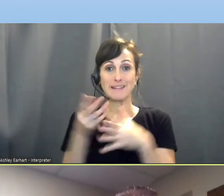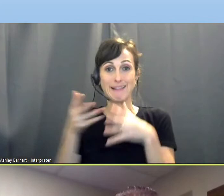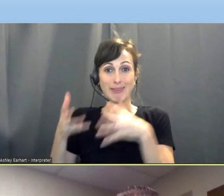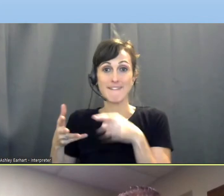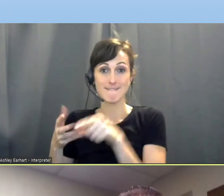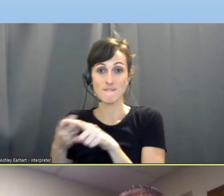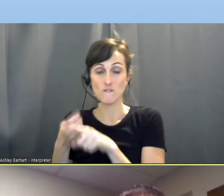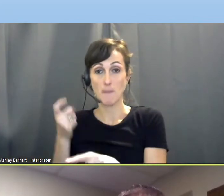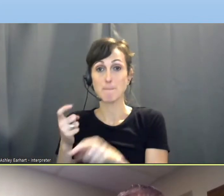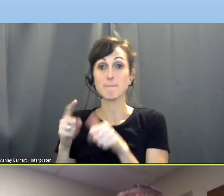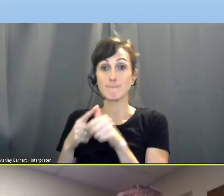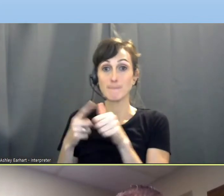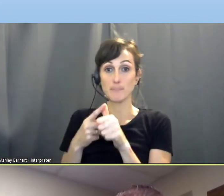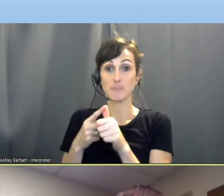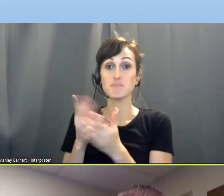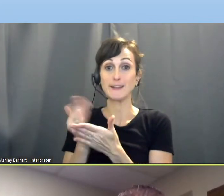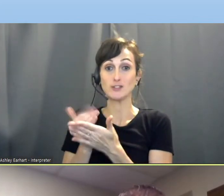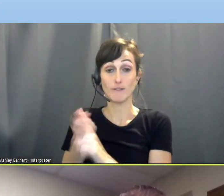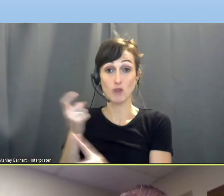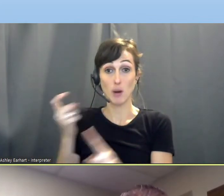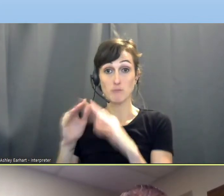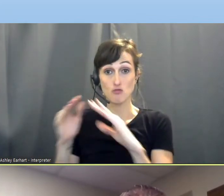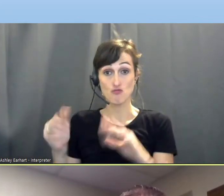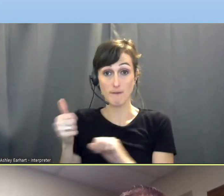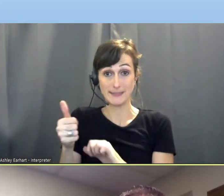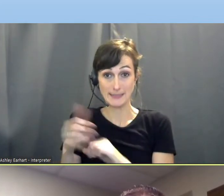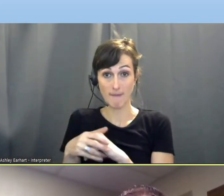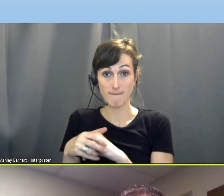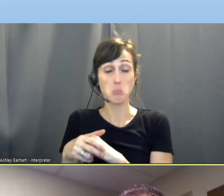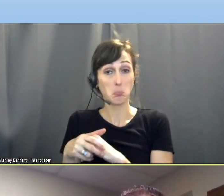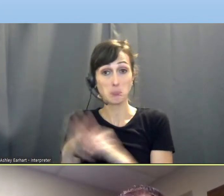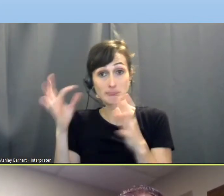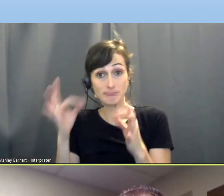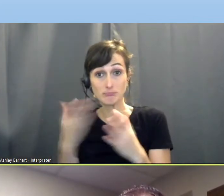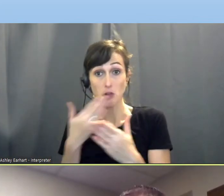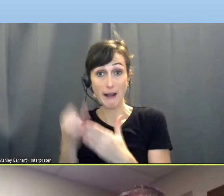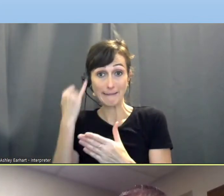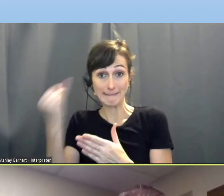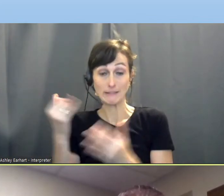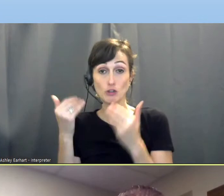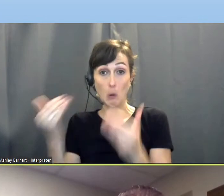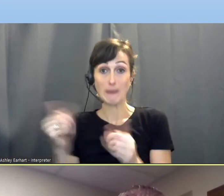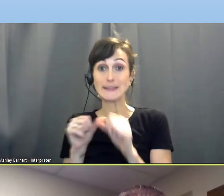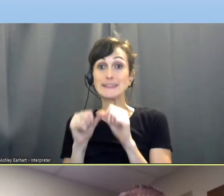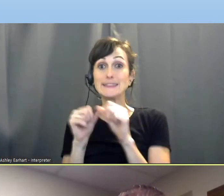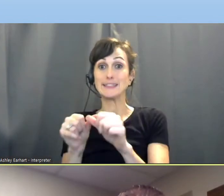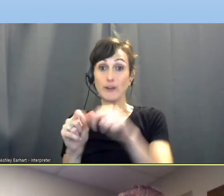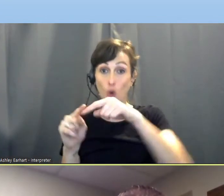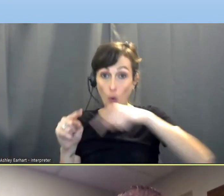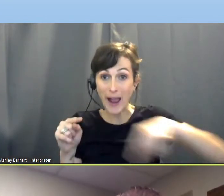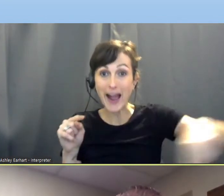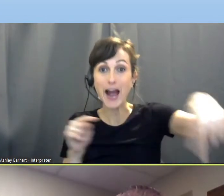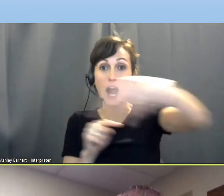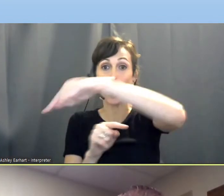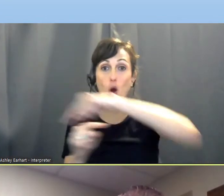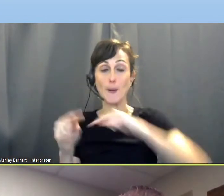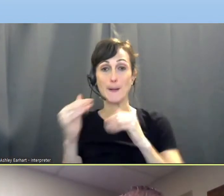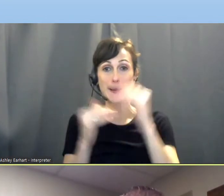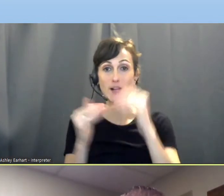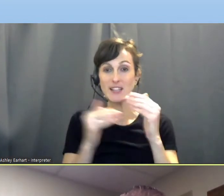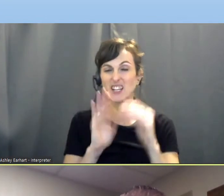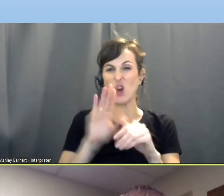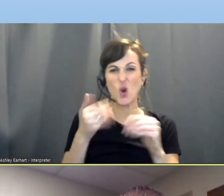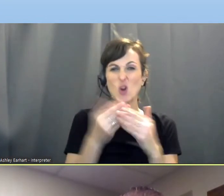original budget from the roof itself. Decided it was a great idea to go ahead and continue around the exterior of the building, changing out